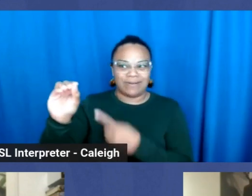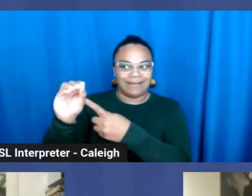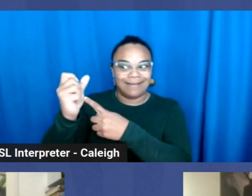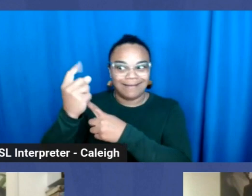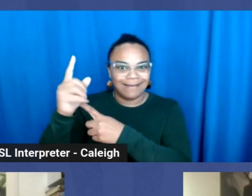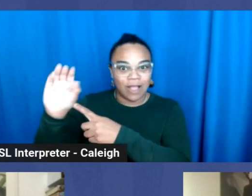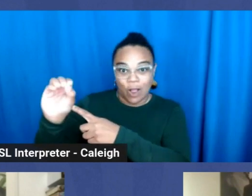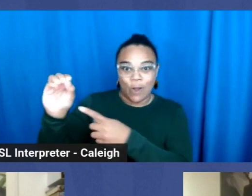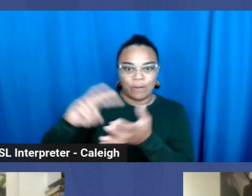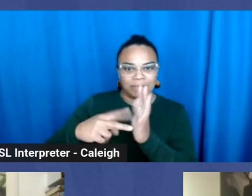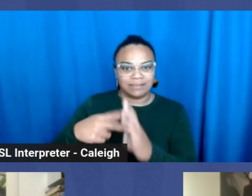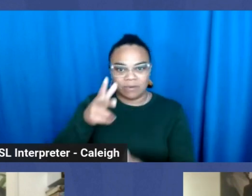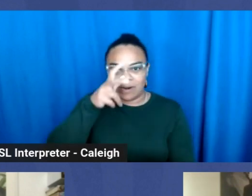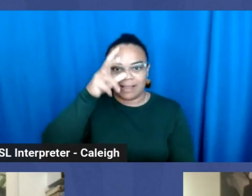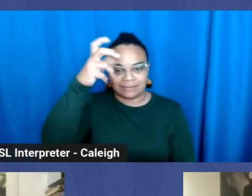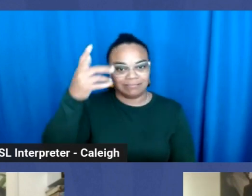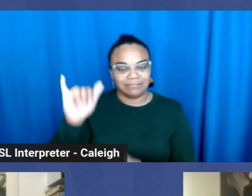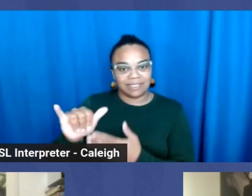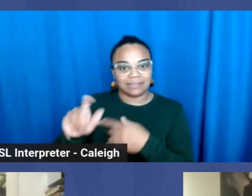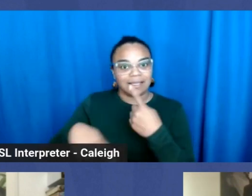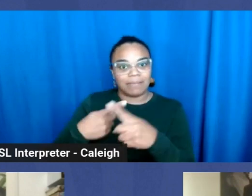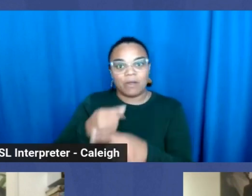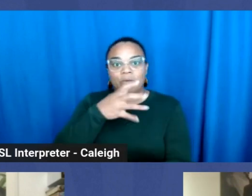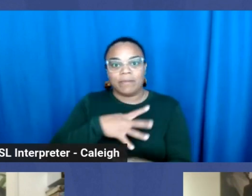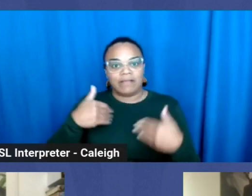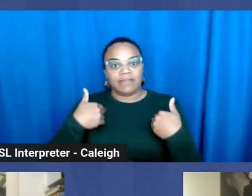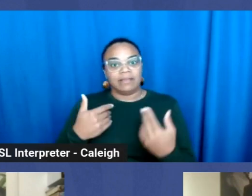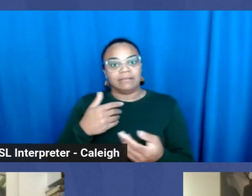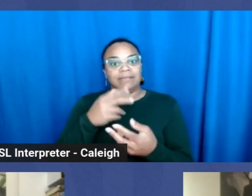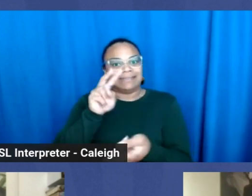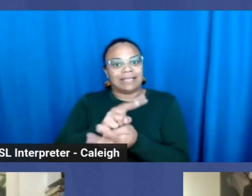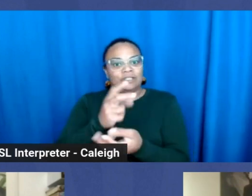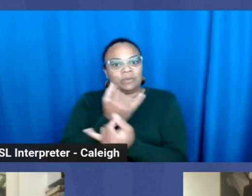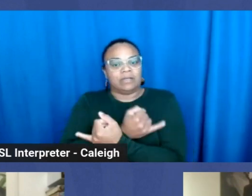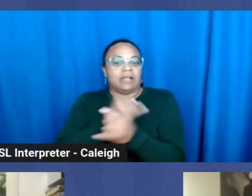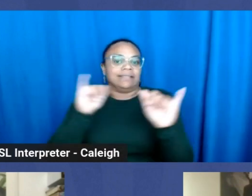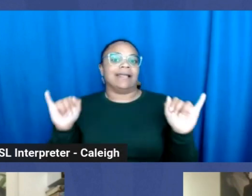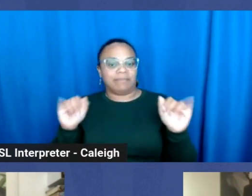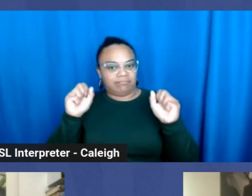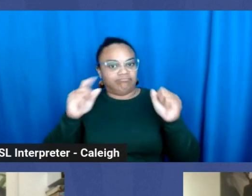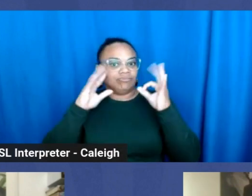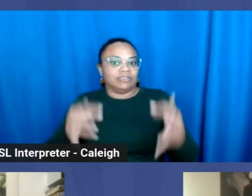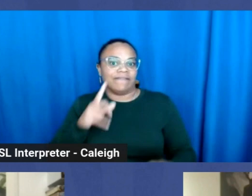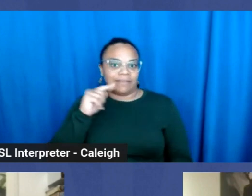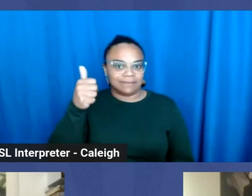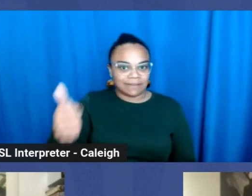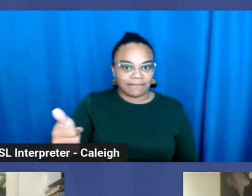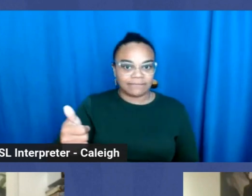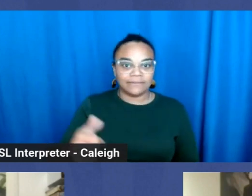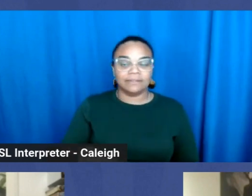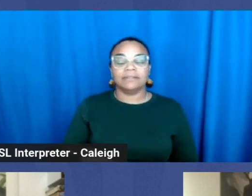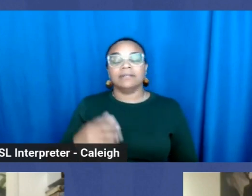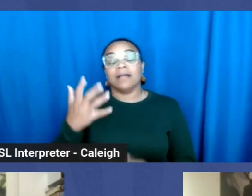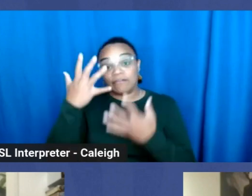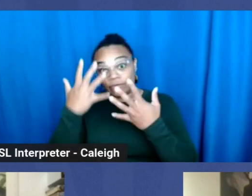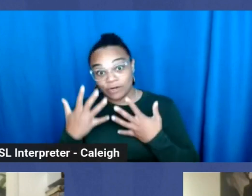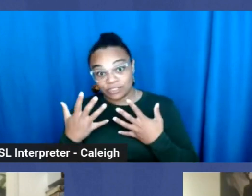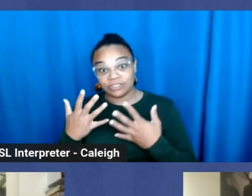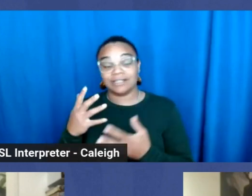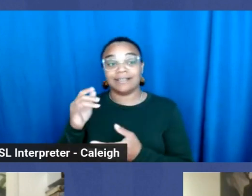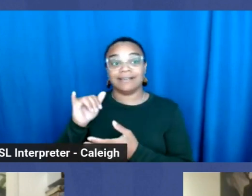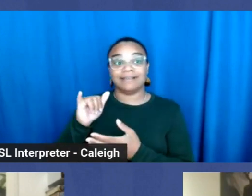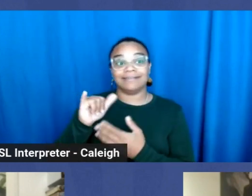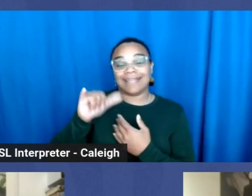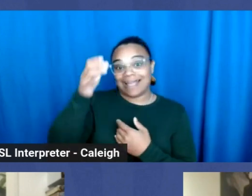to women having sexual autonomy over themselves. And the idea being, as unfortunate as it is, women